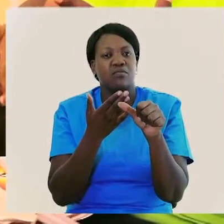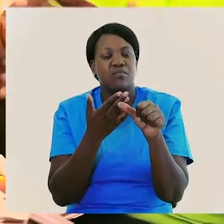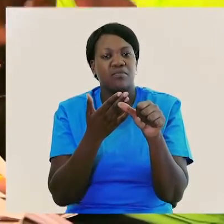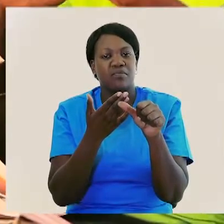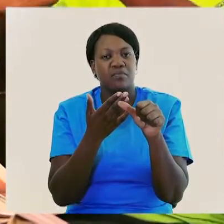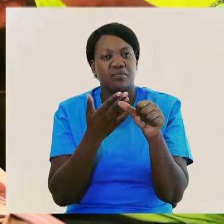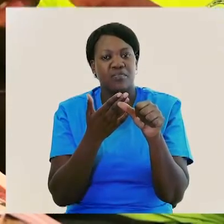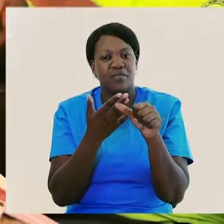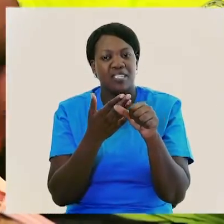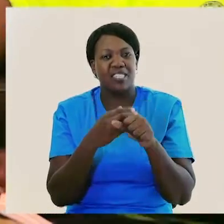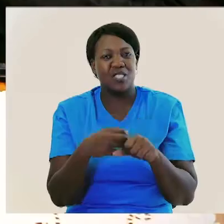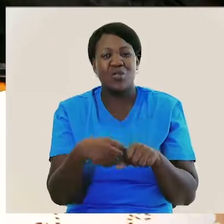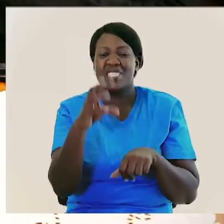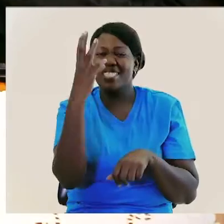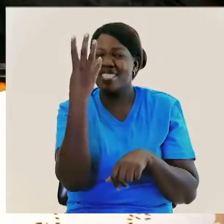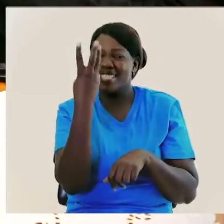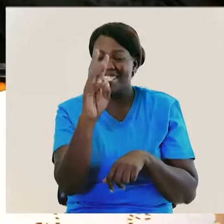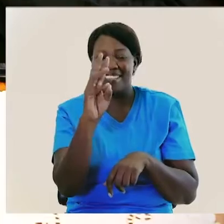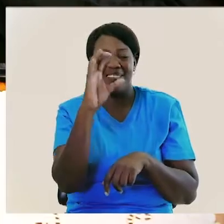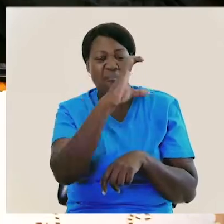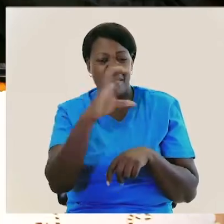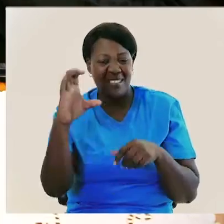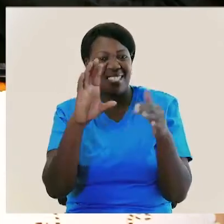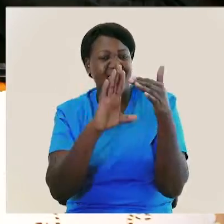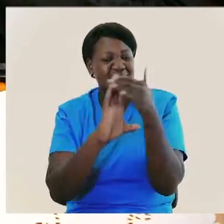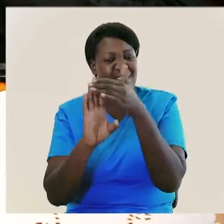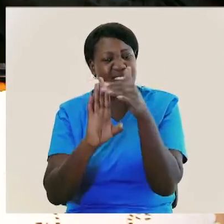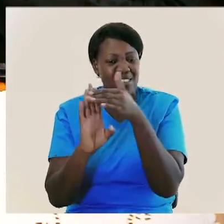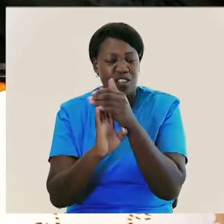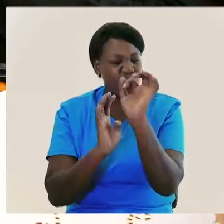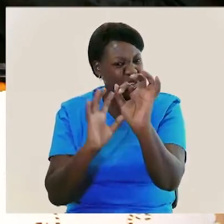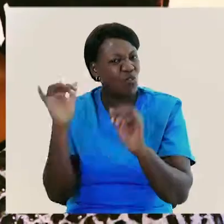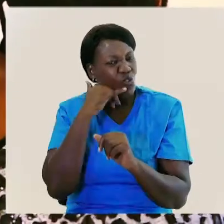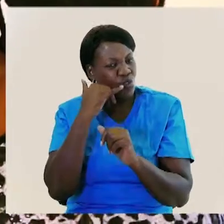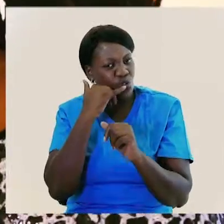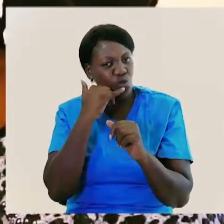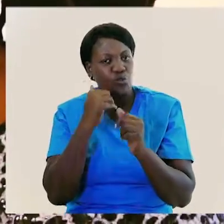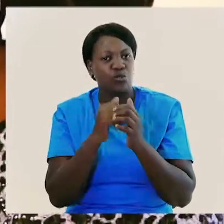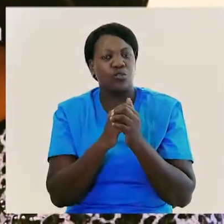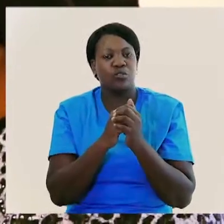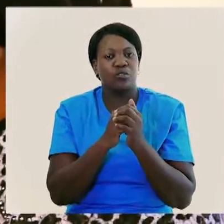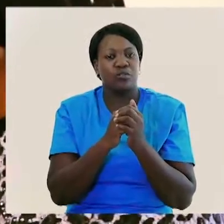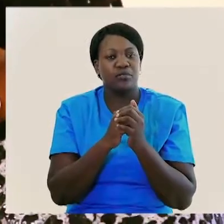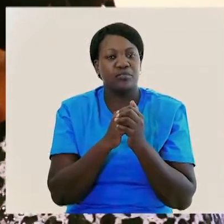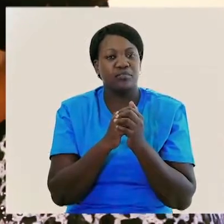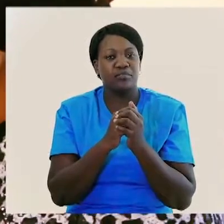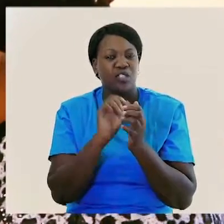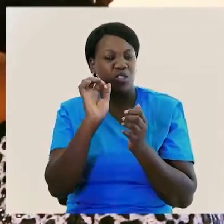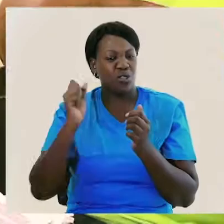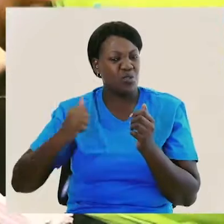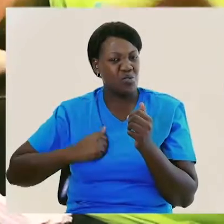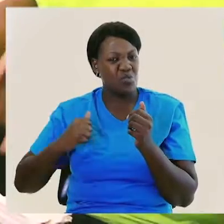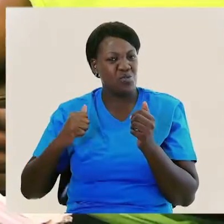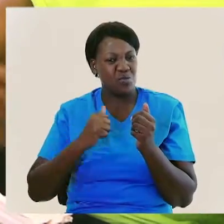stop living for 6 months just to save up for your phone. Huh? You see, your mother and